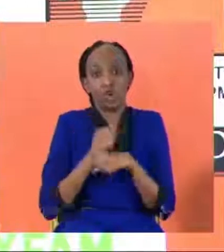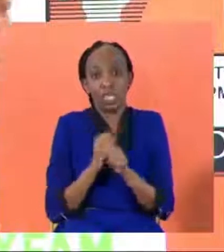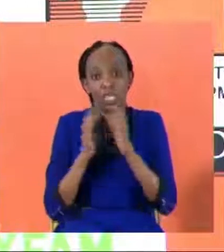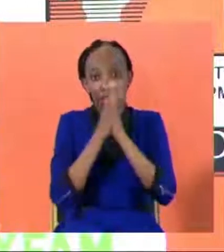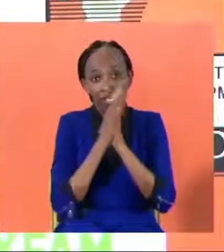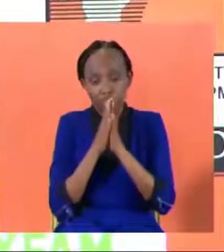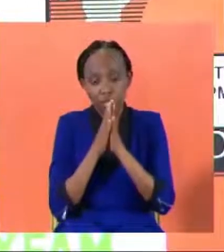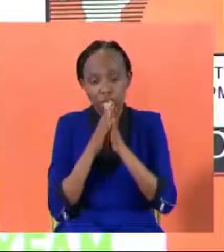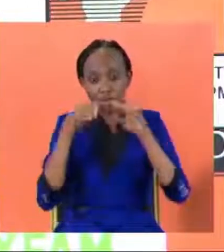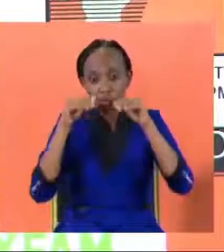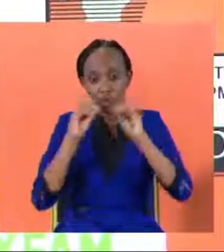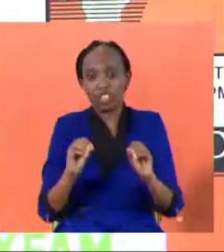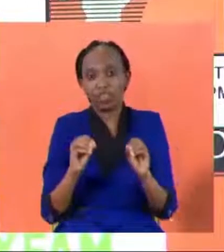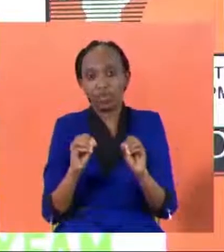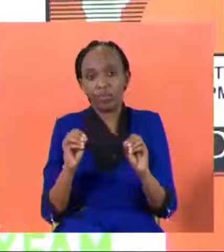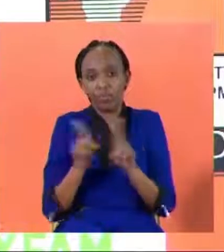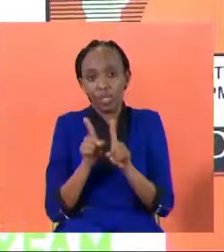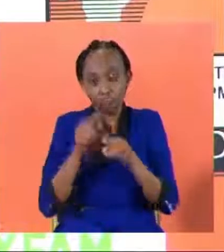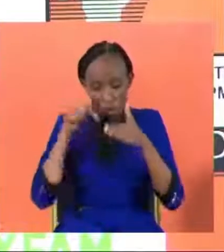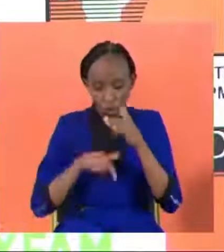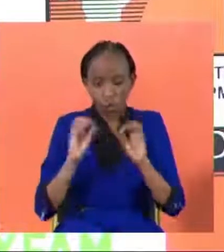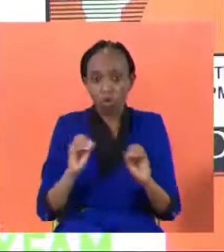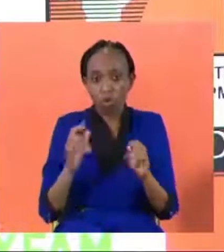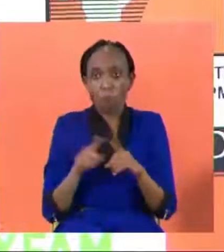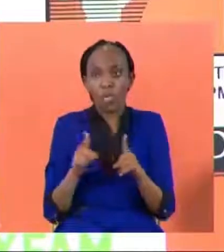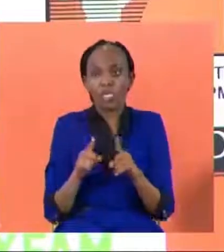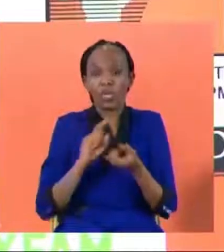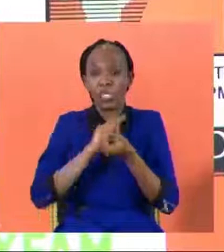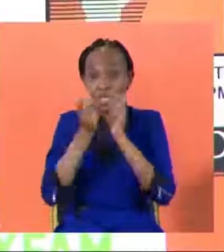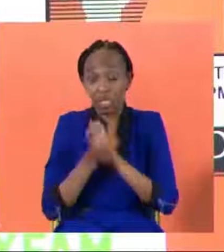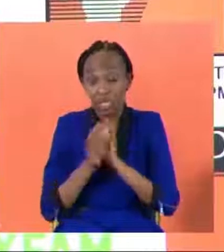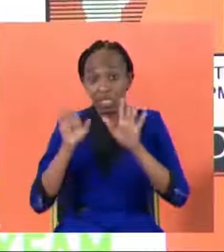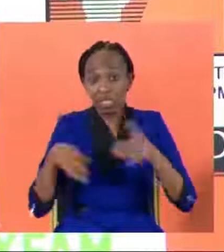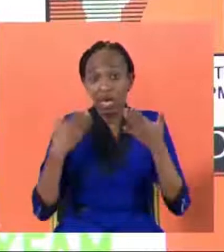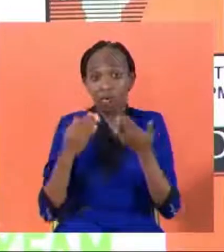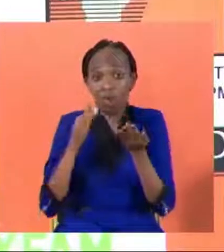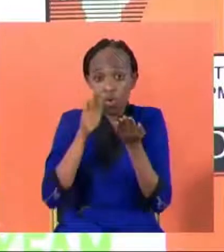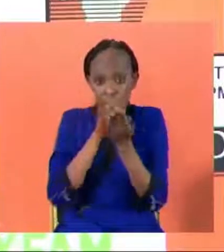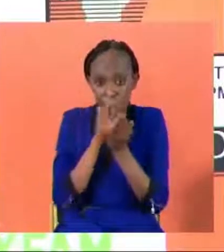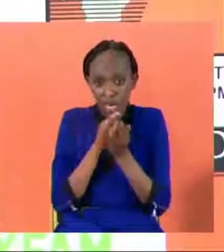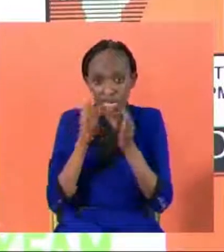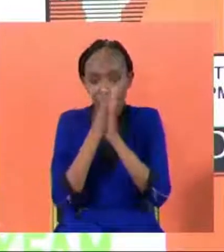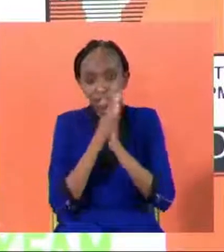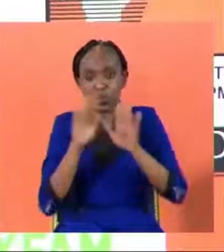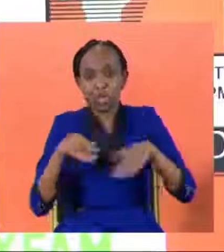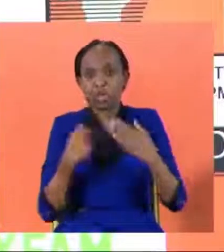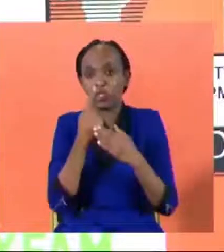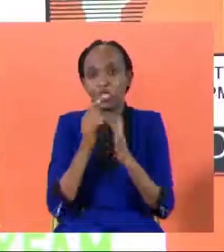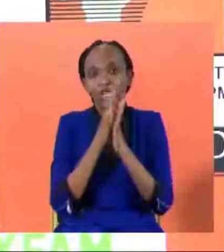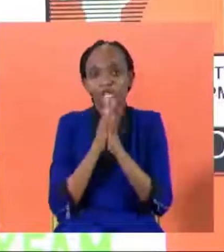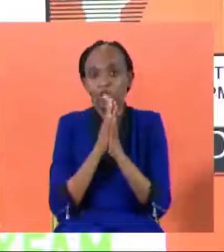story shallow or that you're not going in depth, but it's just that you are changing how you package it and how you tell the story, so